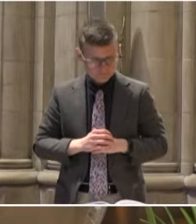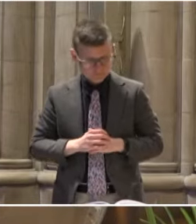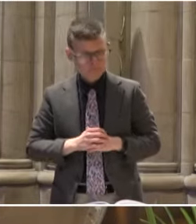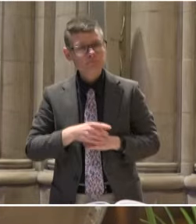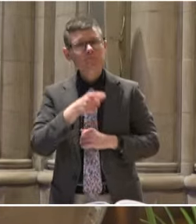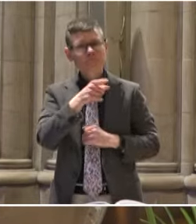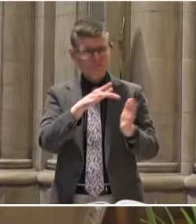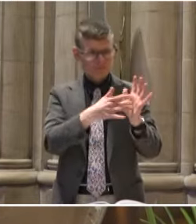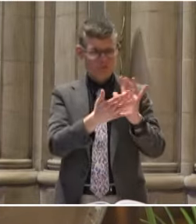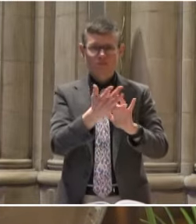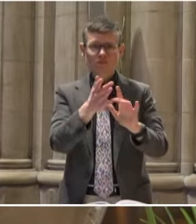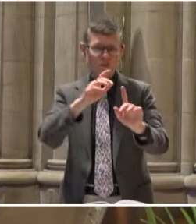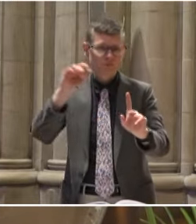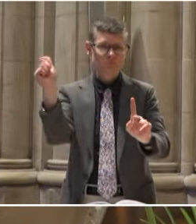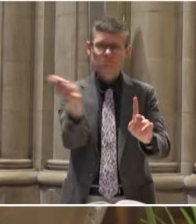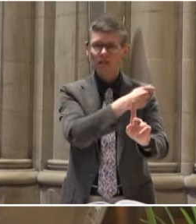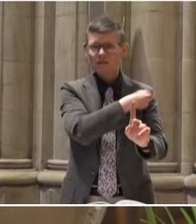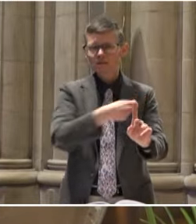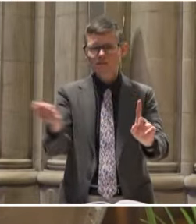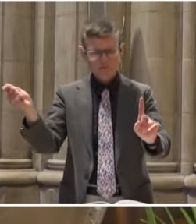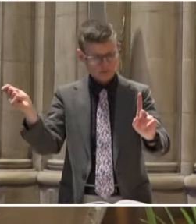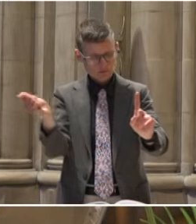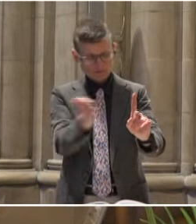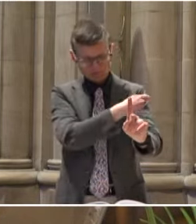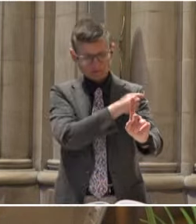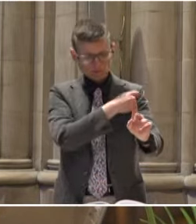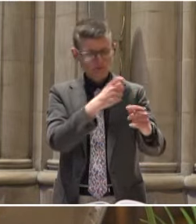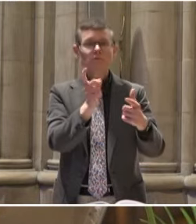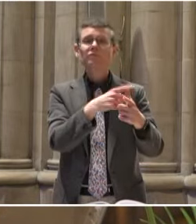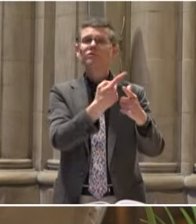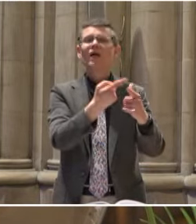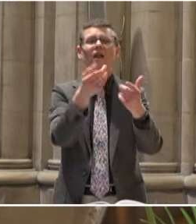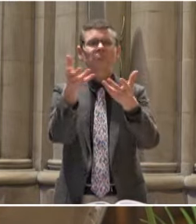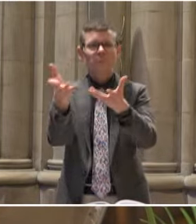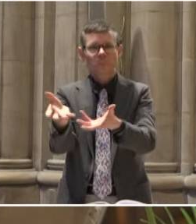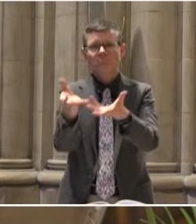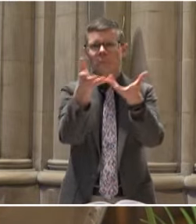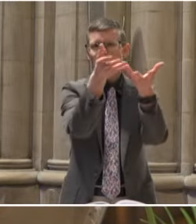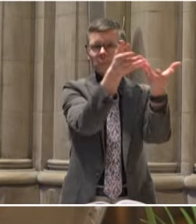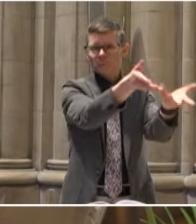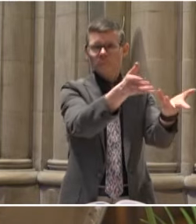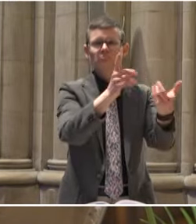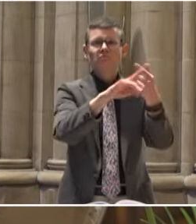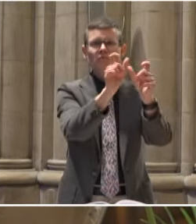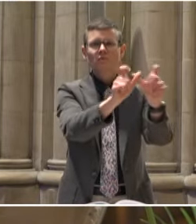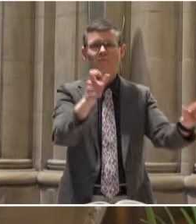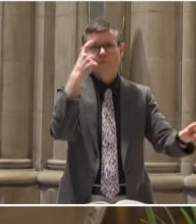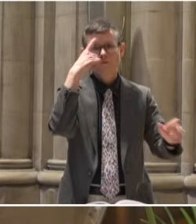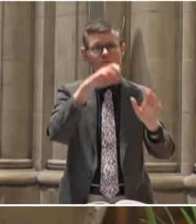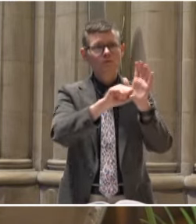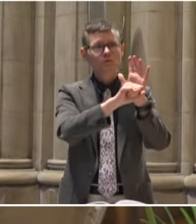flogging Jesus, Pilate handed him over to be